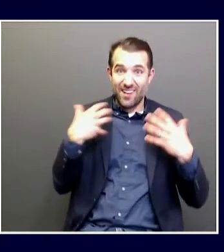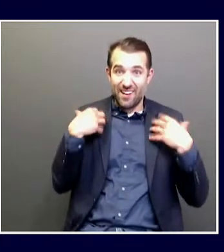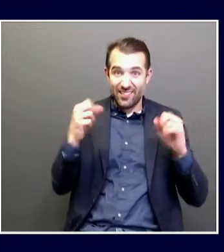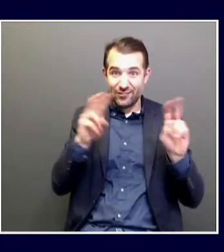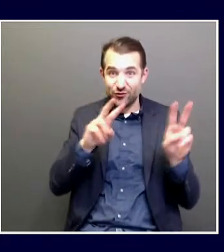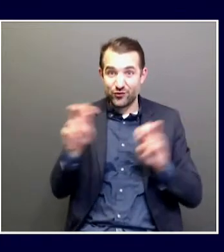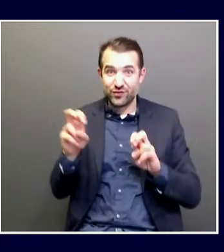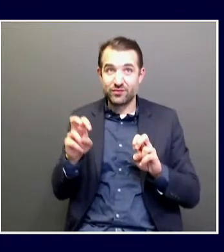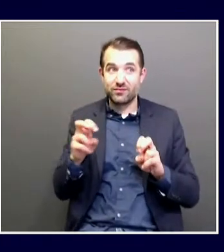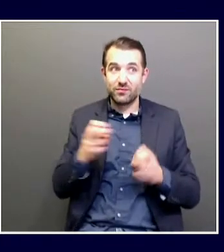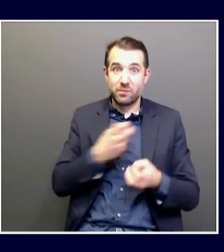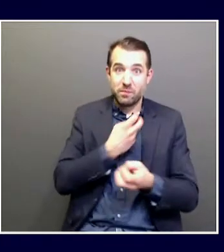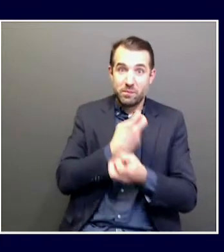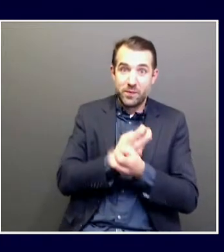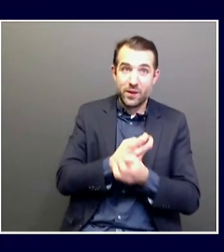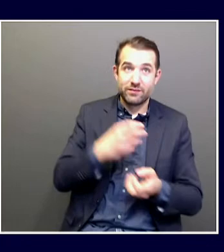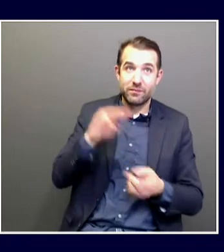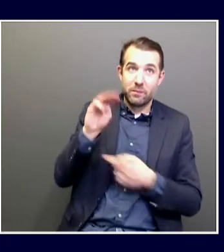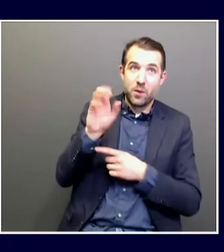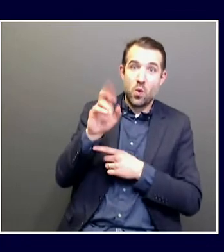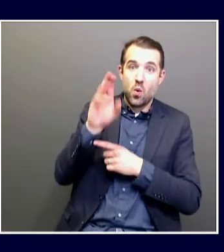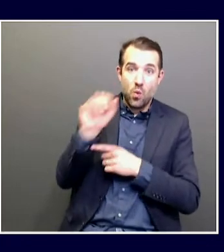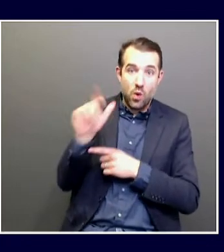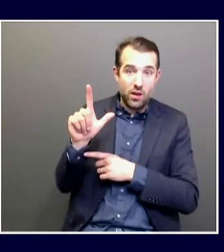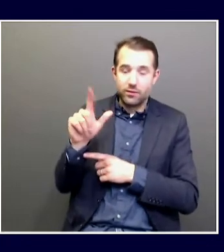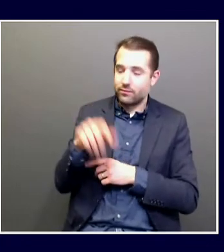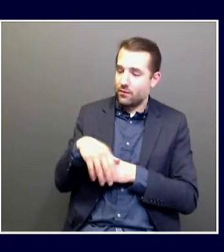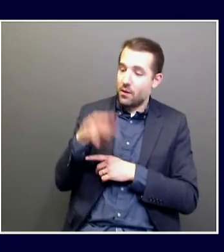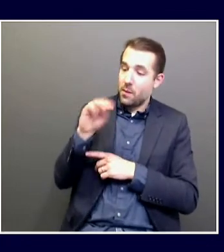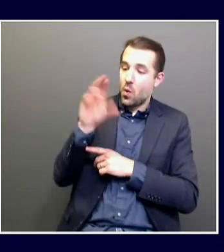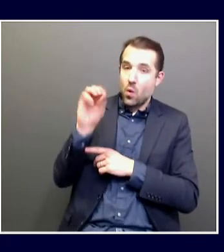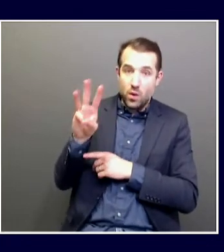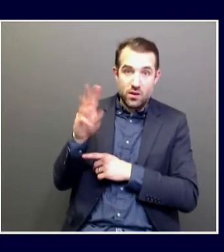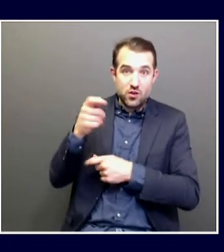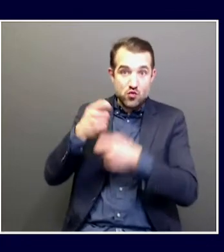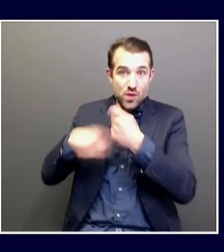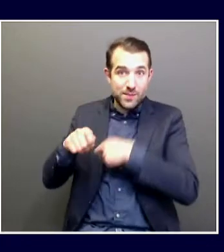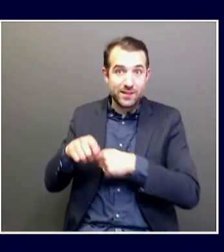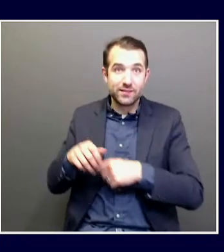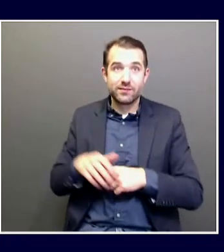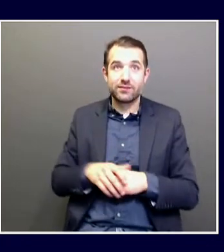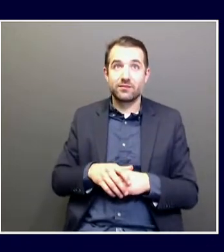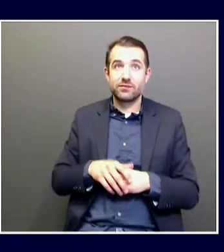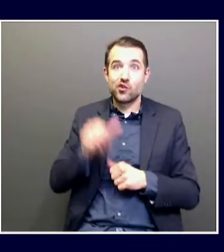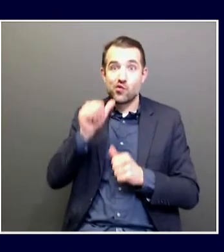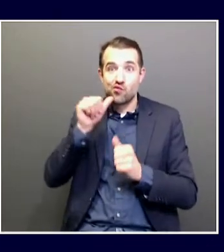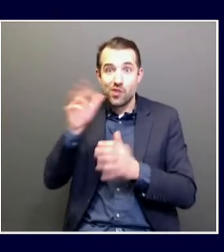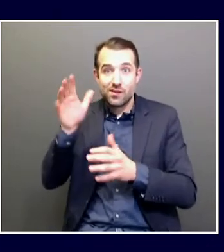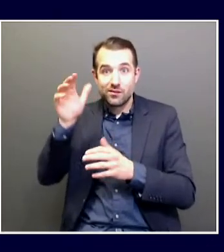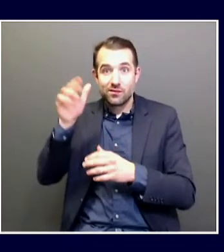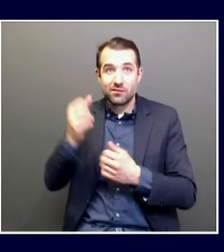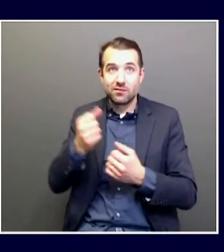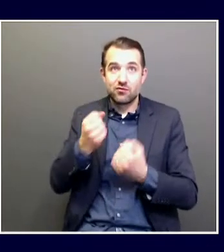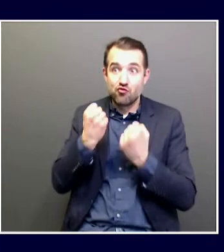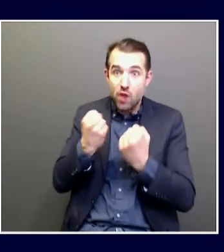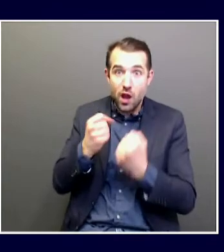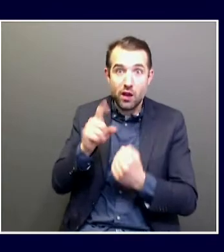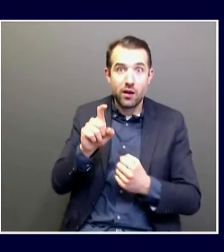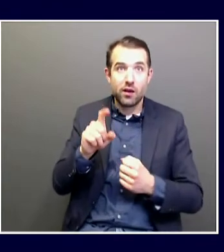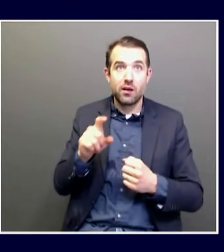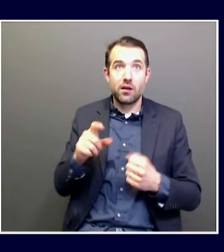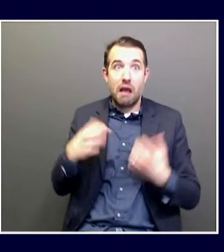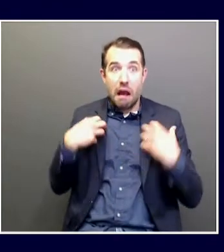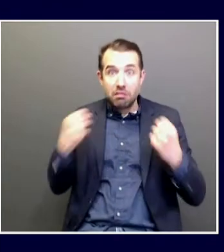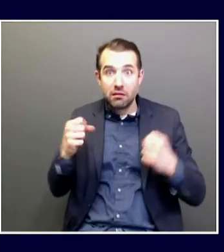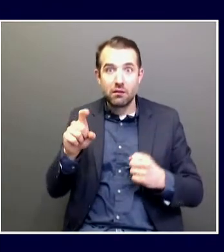about your grandmother? Is your grandmother as fit as you are? And Eric, if I may say, this is where our colleagues in the media can help us by